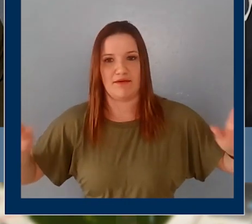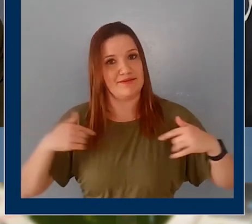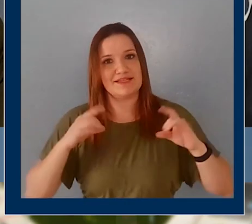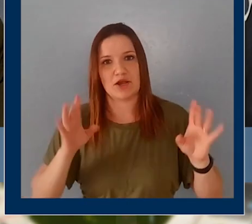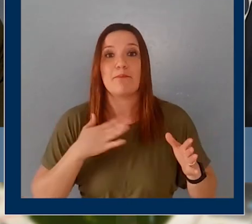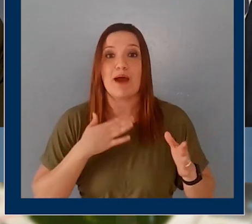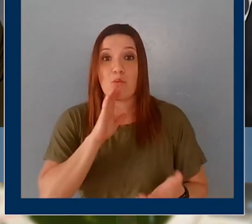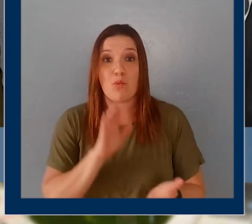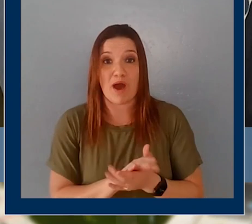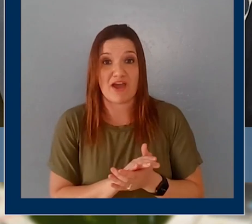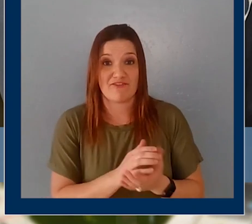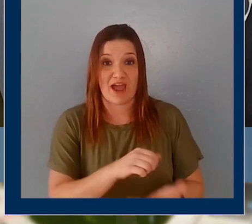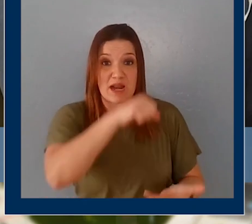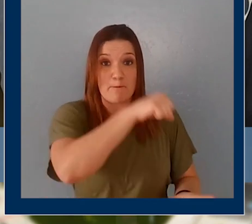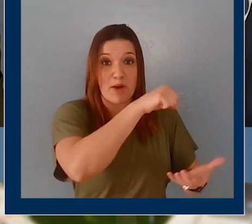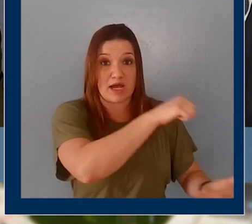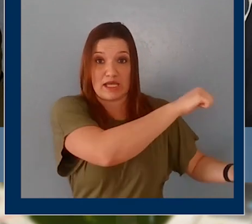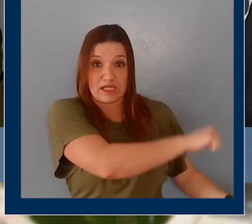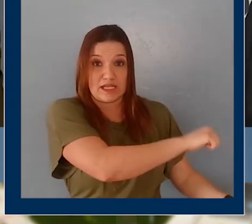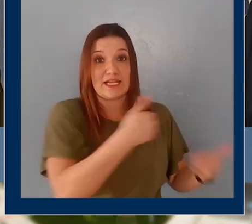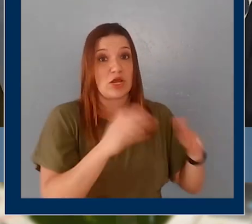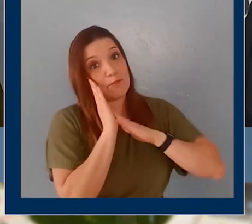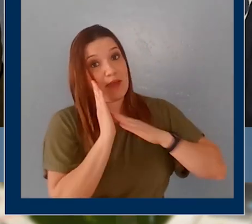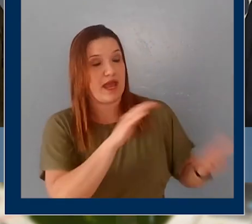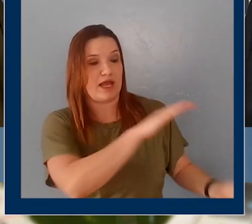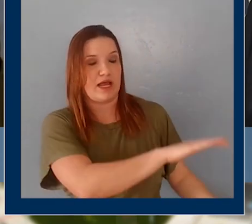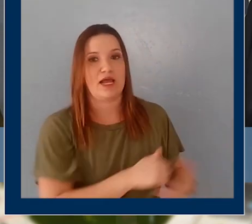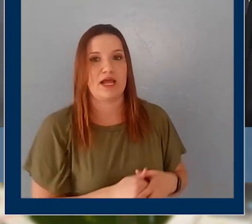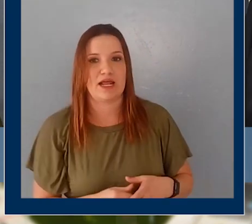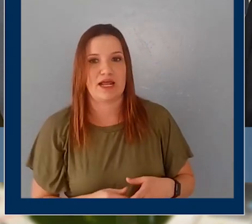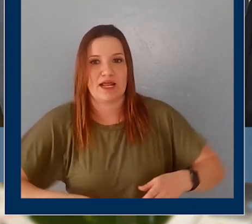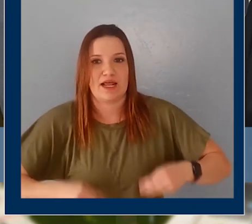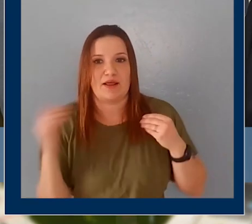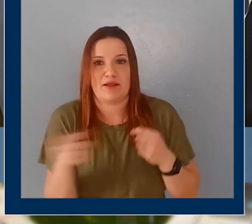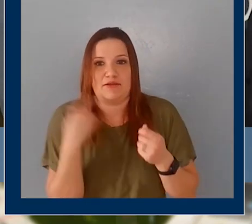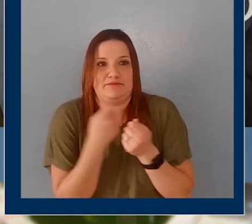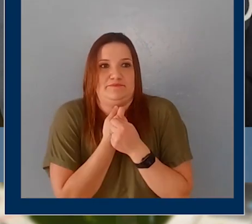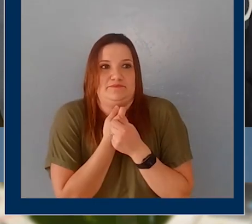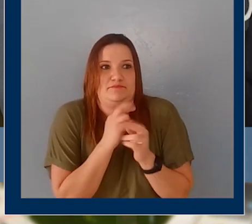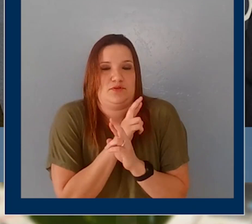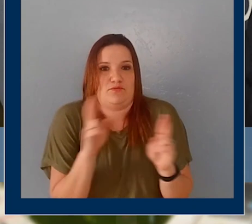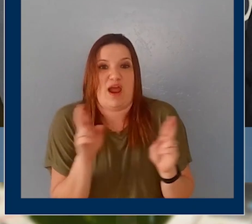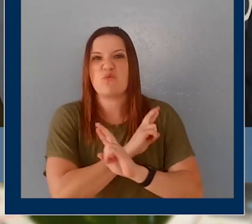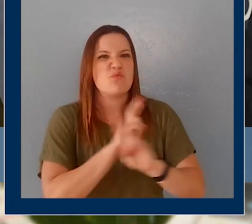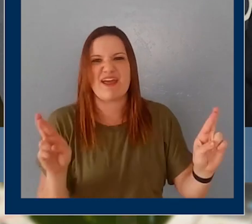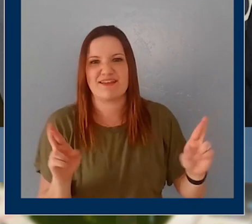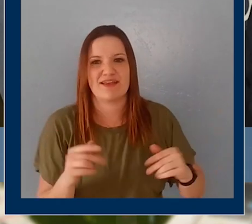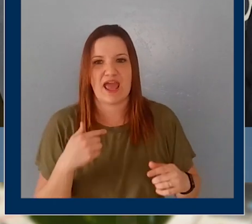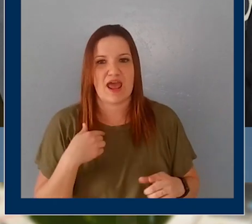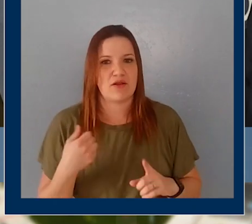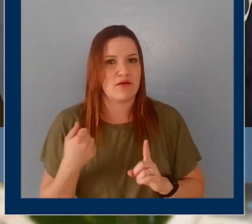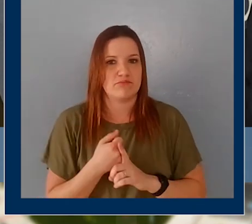When it finally hit, and it never came. And I haven't felt a thing. And yet I'm the guy that when he got